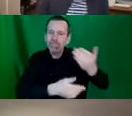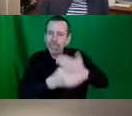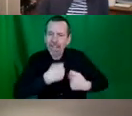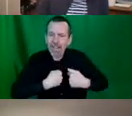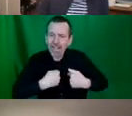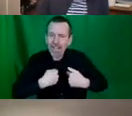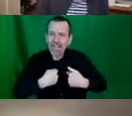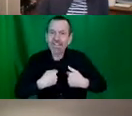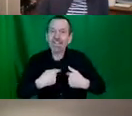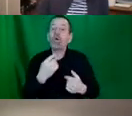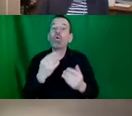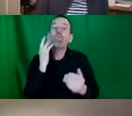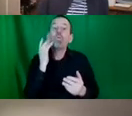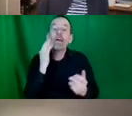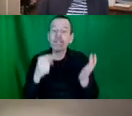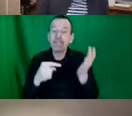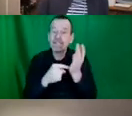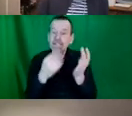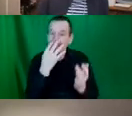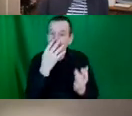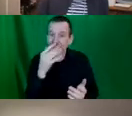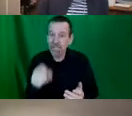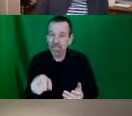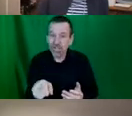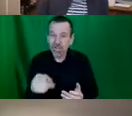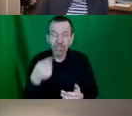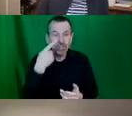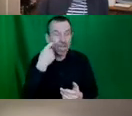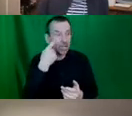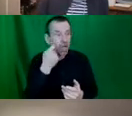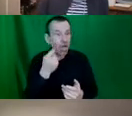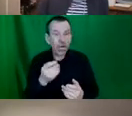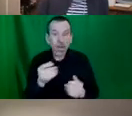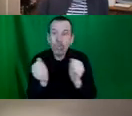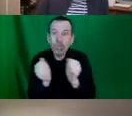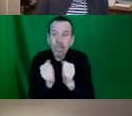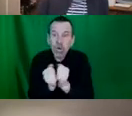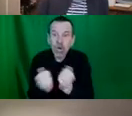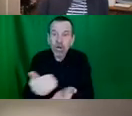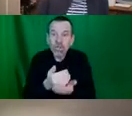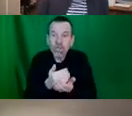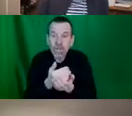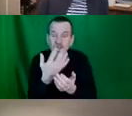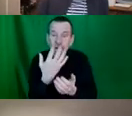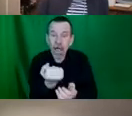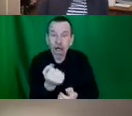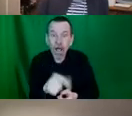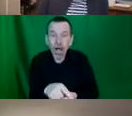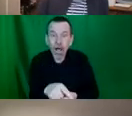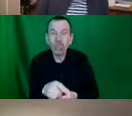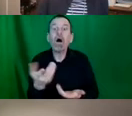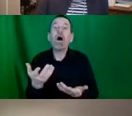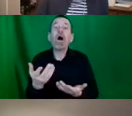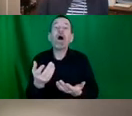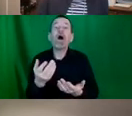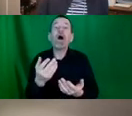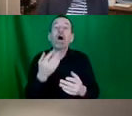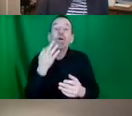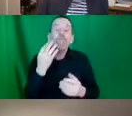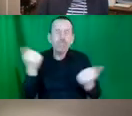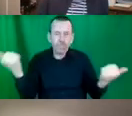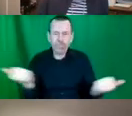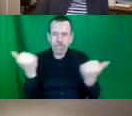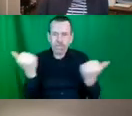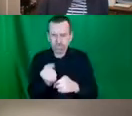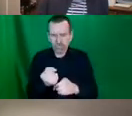my teenage years that I found out about book and paper conservation. After completing my bachelor's, I worked front of house in various London